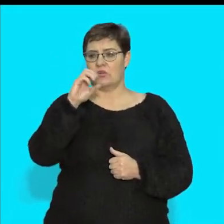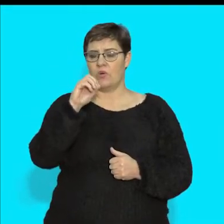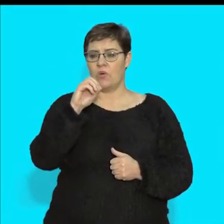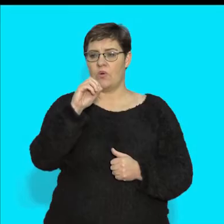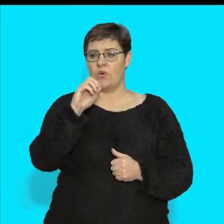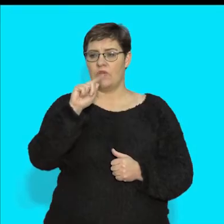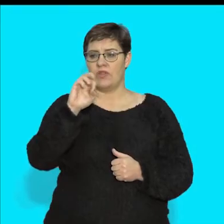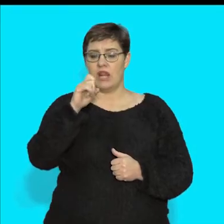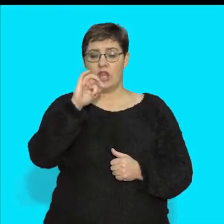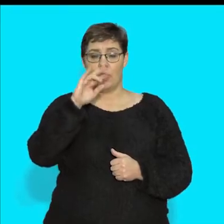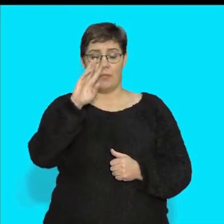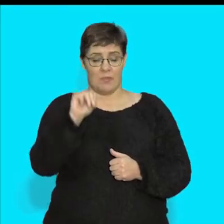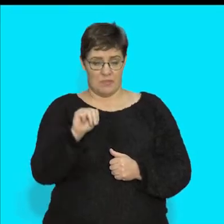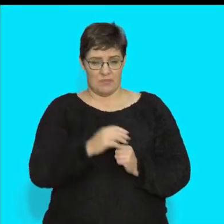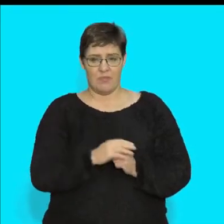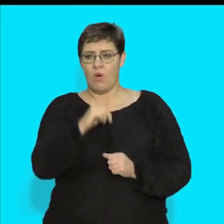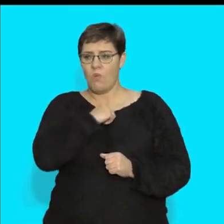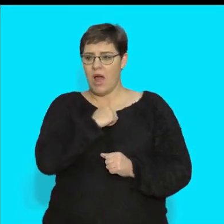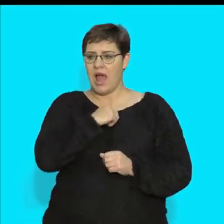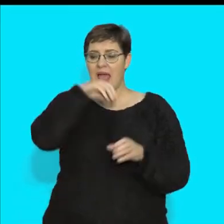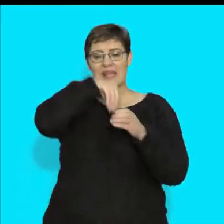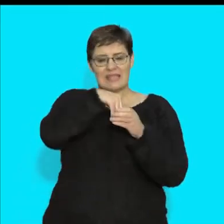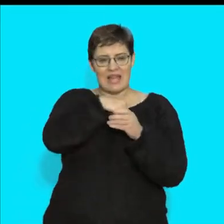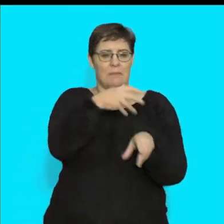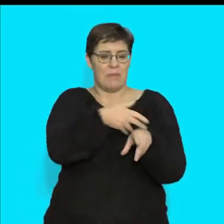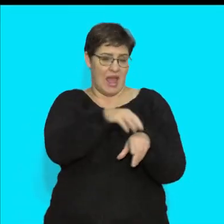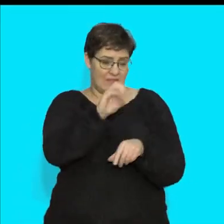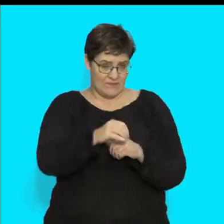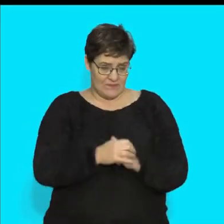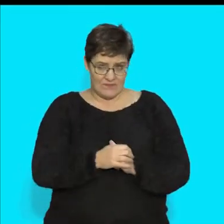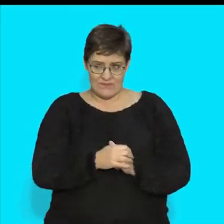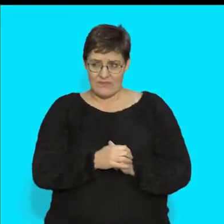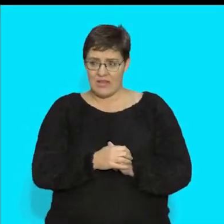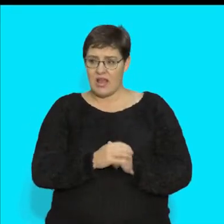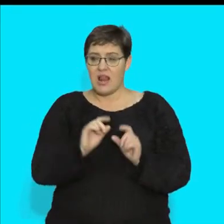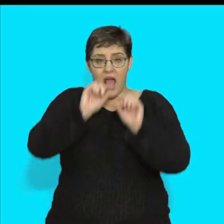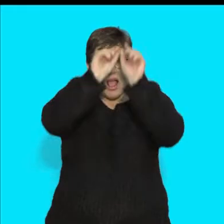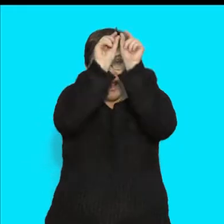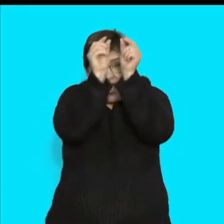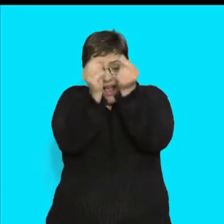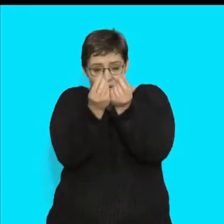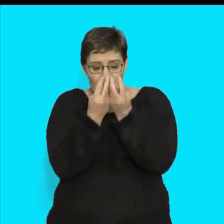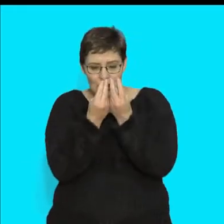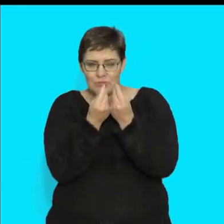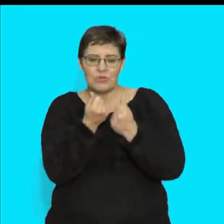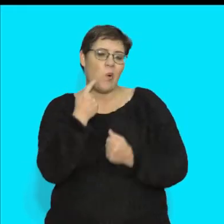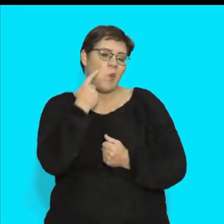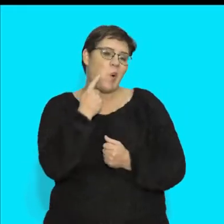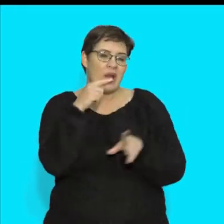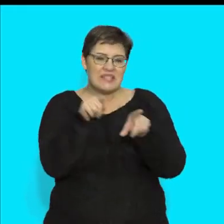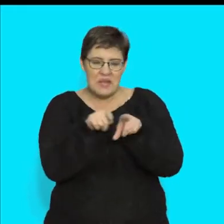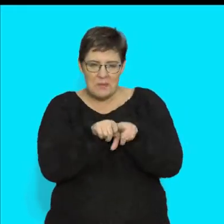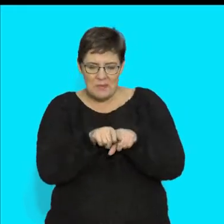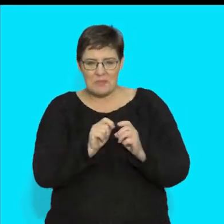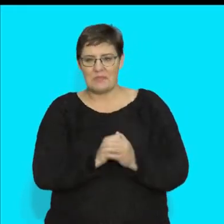It's hollow over here because what's going to be in the middle over here is blood. This lovely, smooth squamous epithelium, but